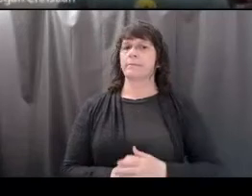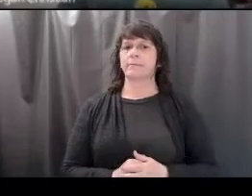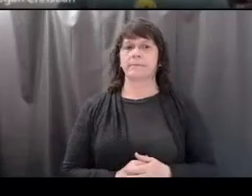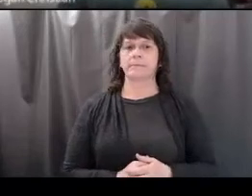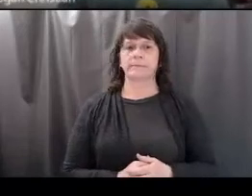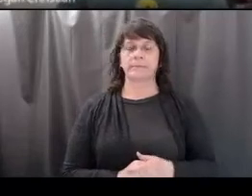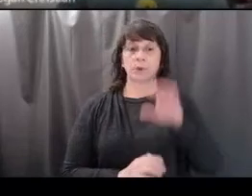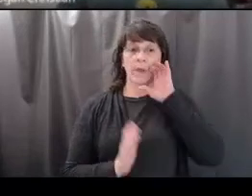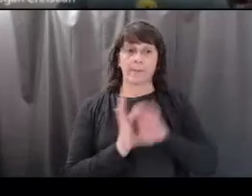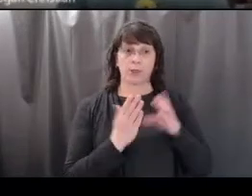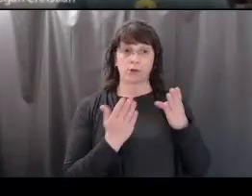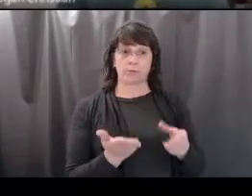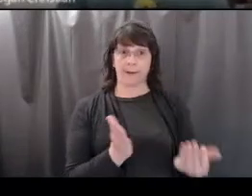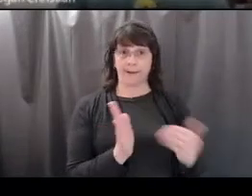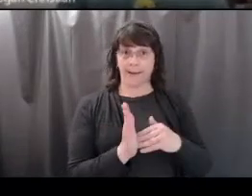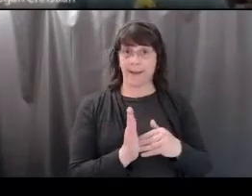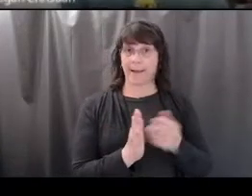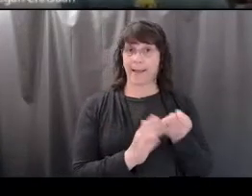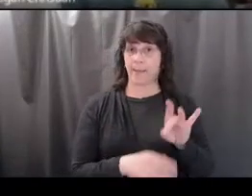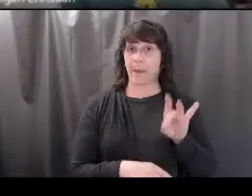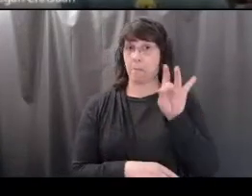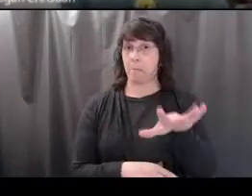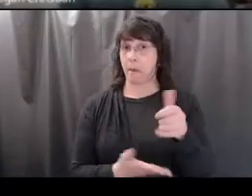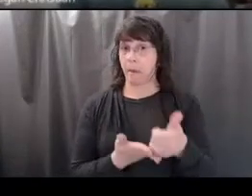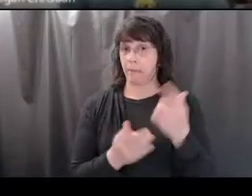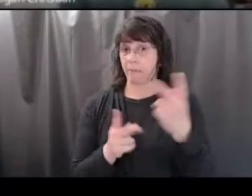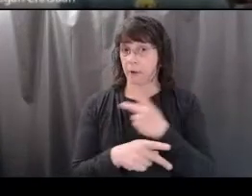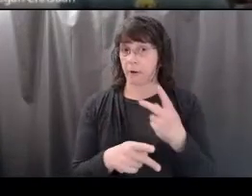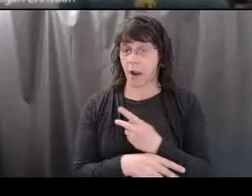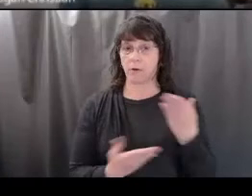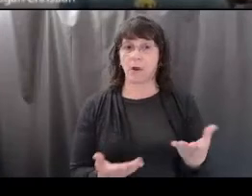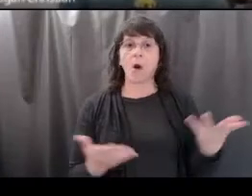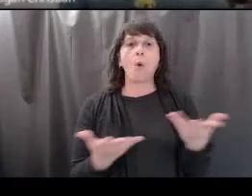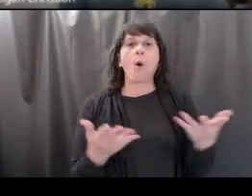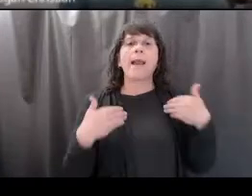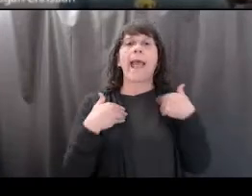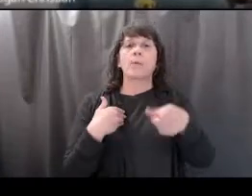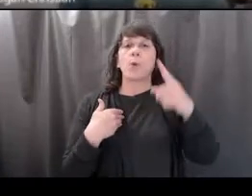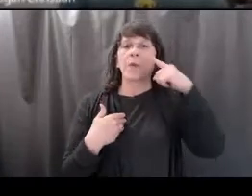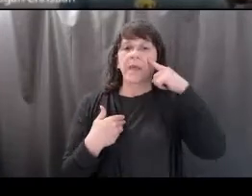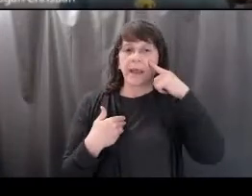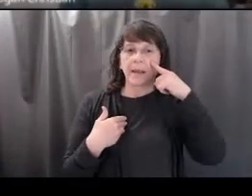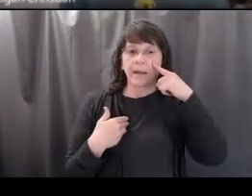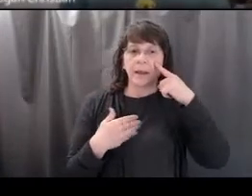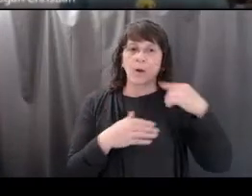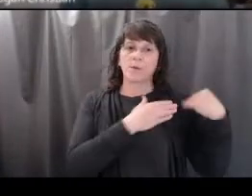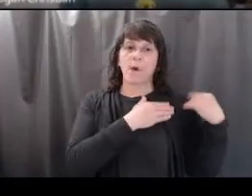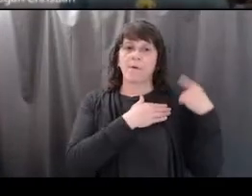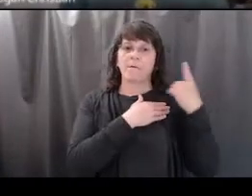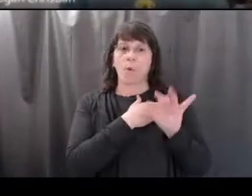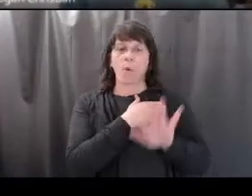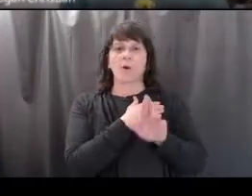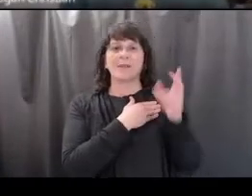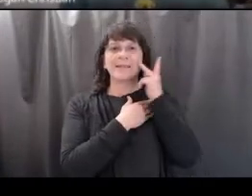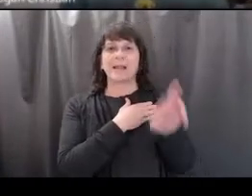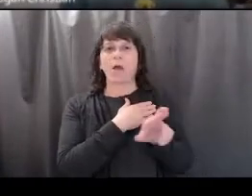So the picture here, once again, gives you a little bit of a hint. What animal do you think was primarily responsible for what we